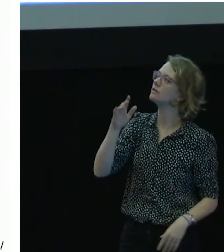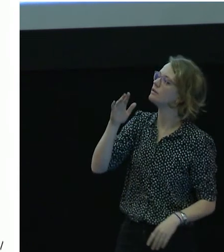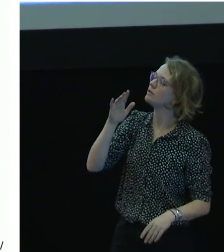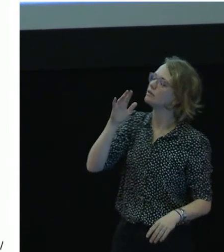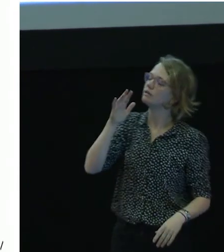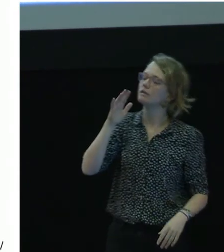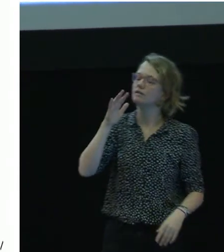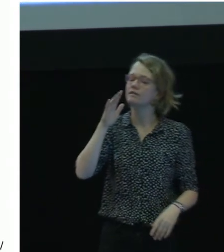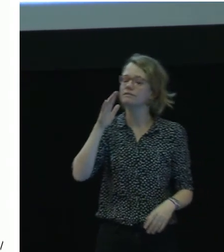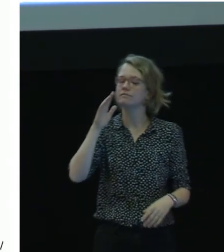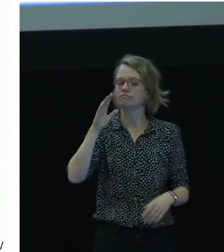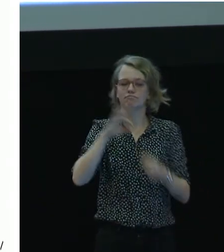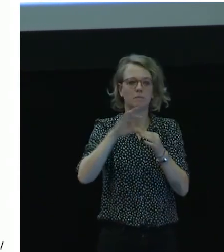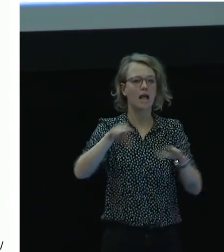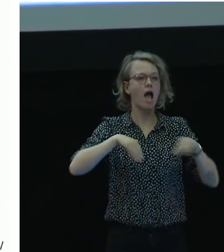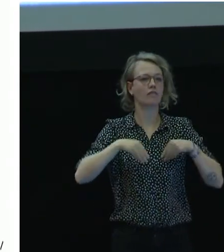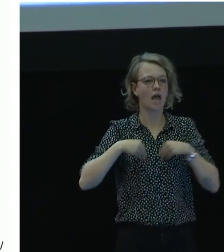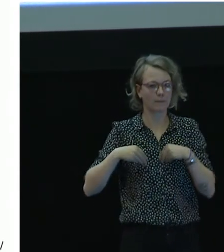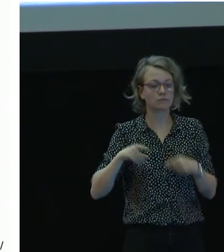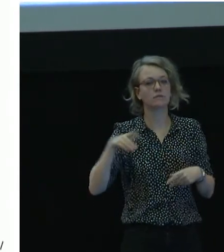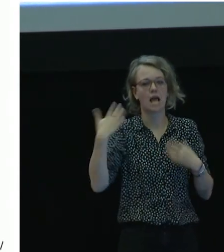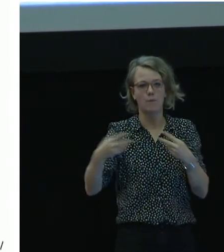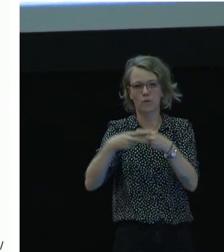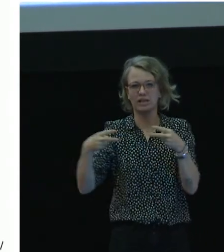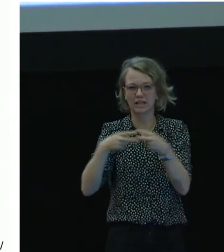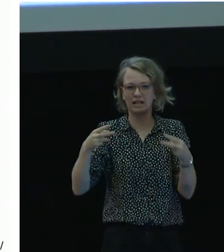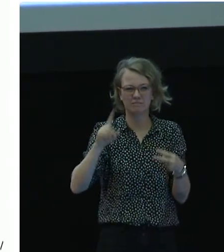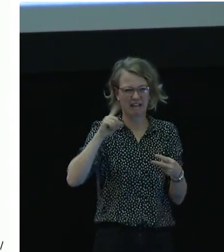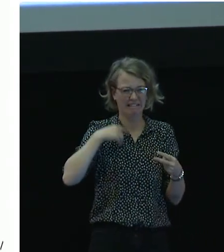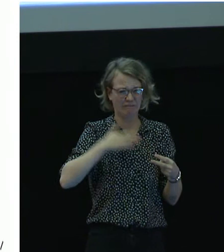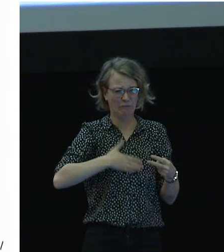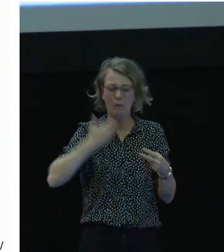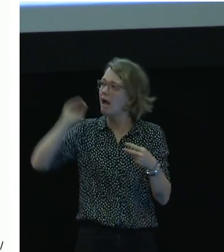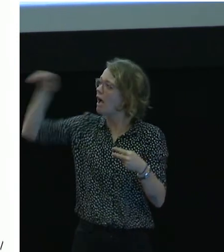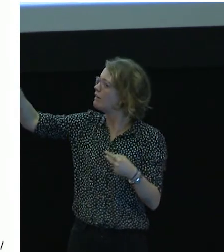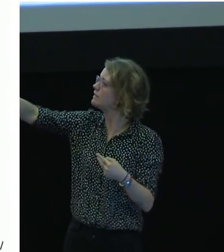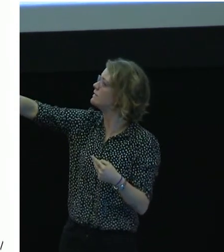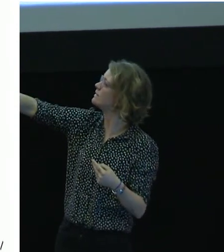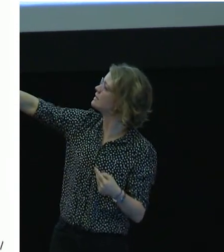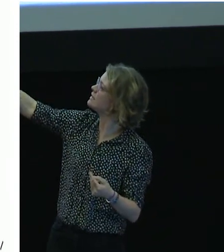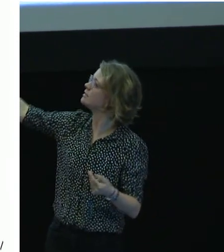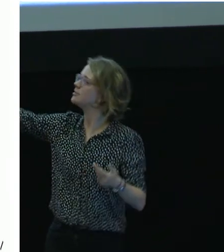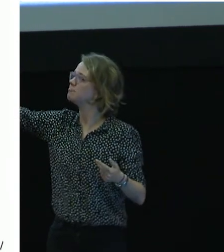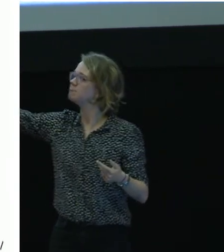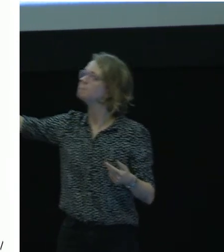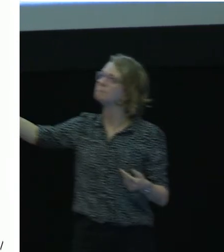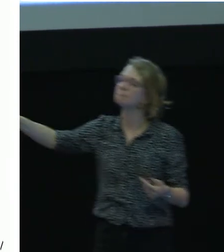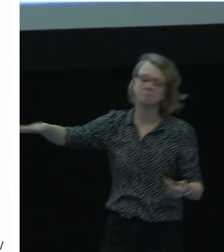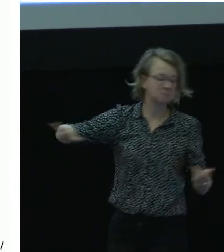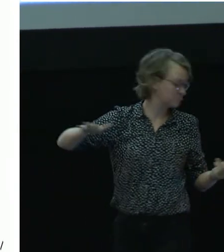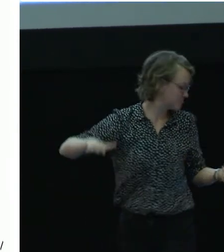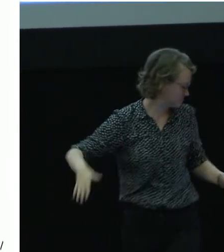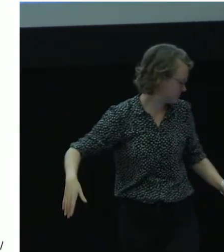I just want to show you this another clip. This is about biases. There are subtitles in the